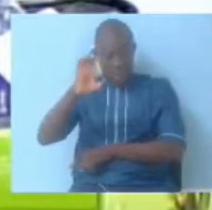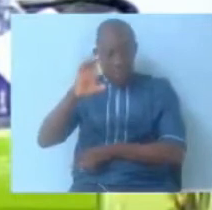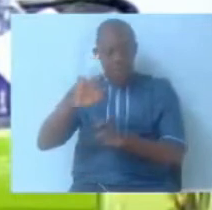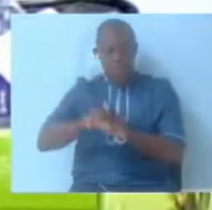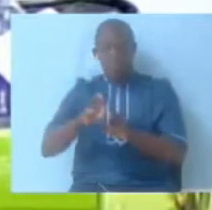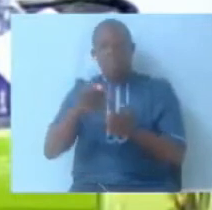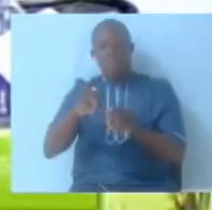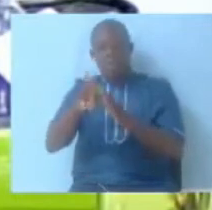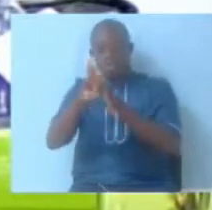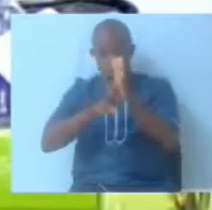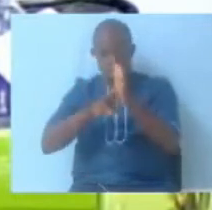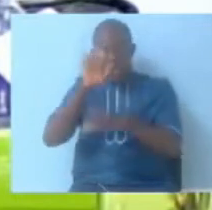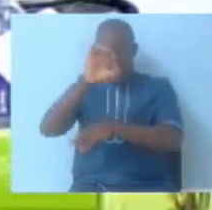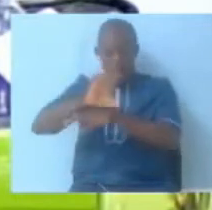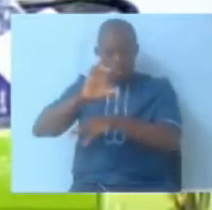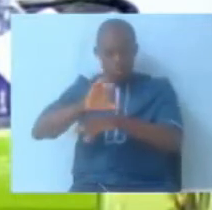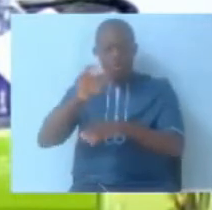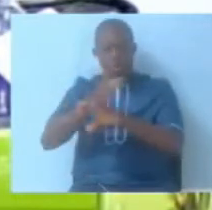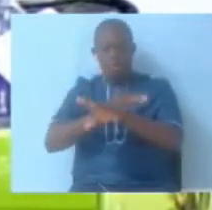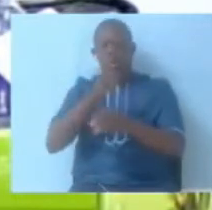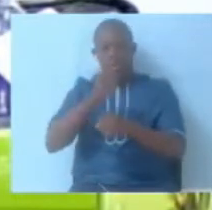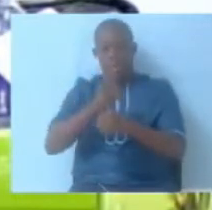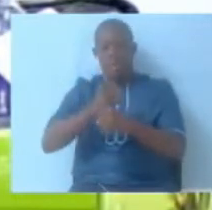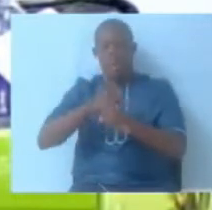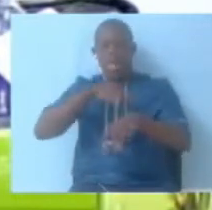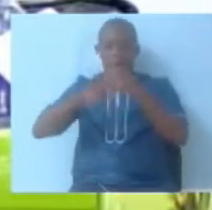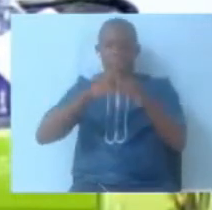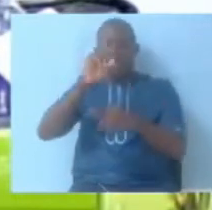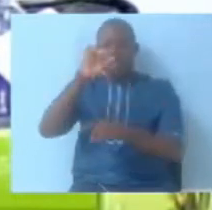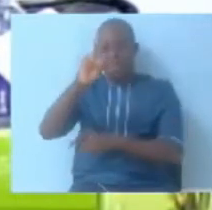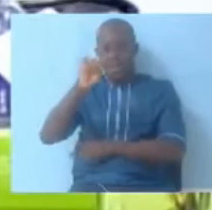they promulgated decree number one.